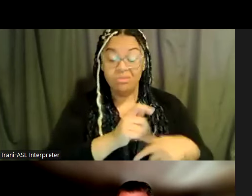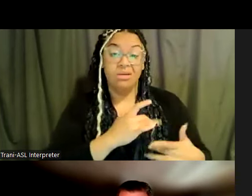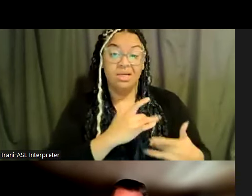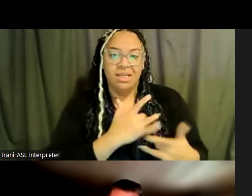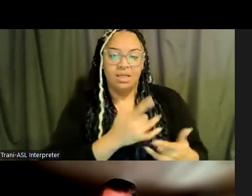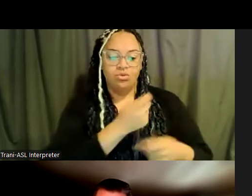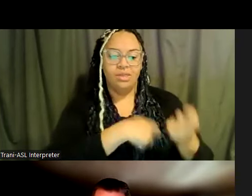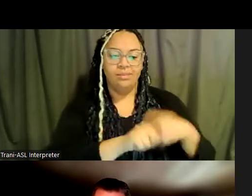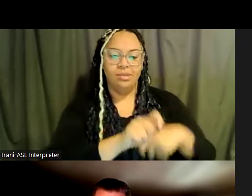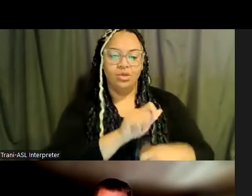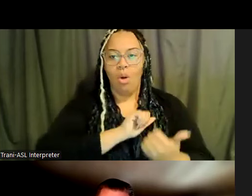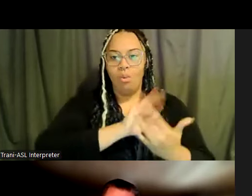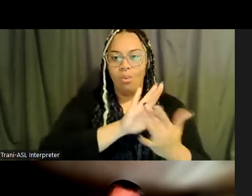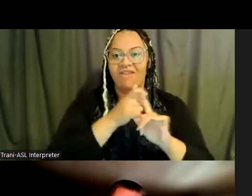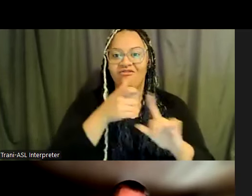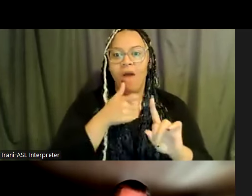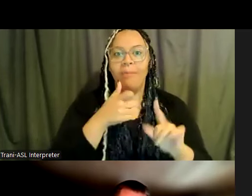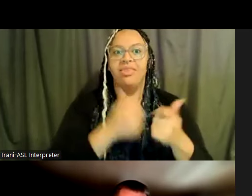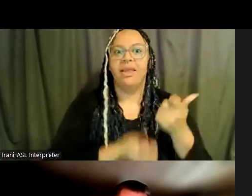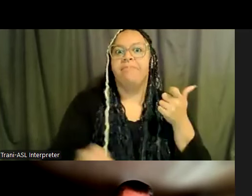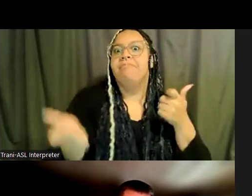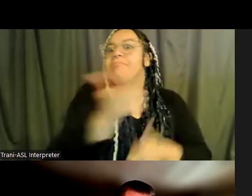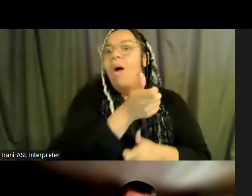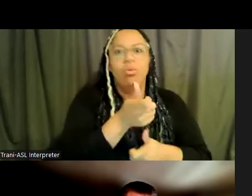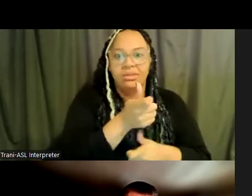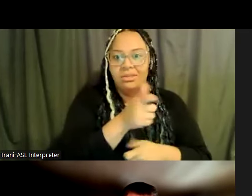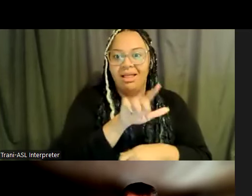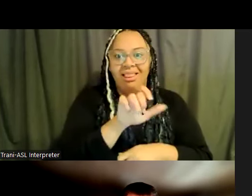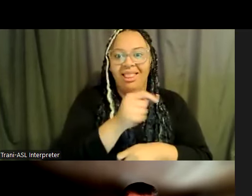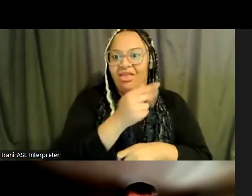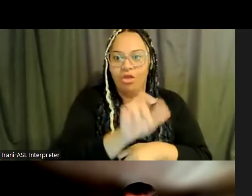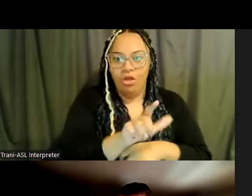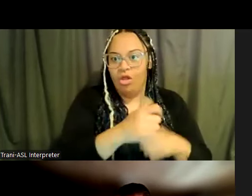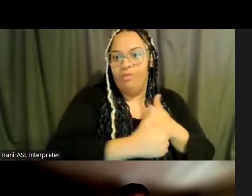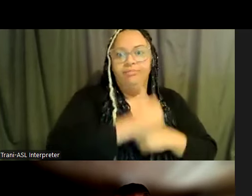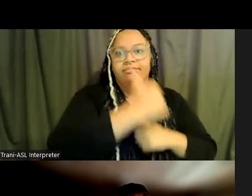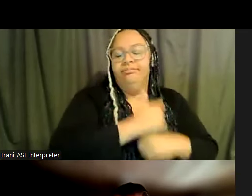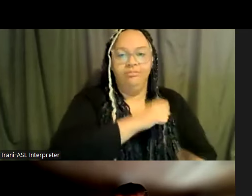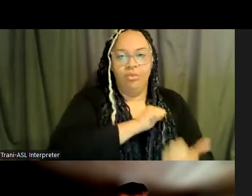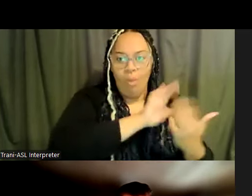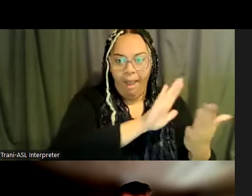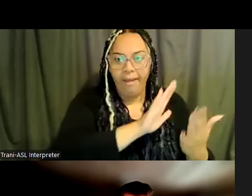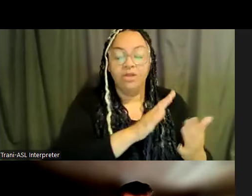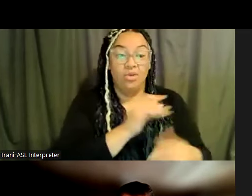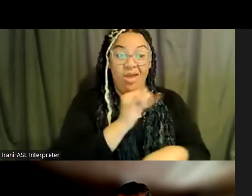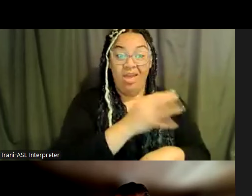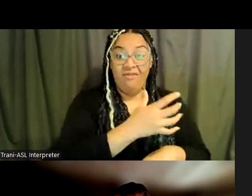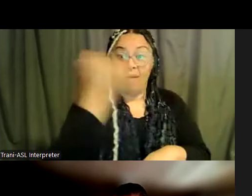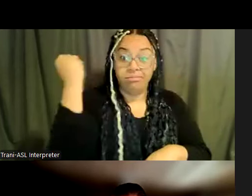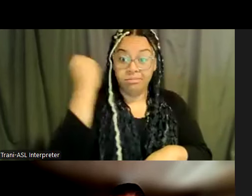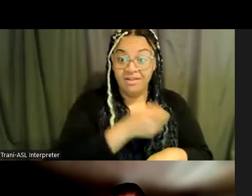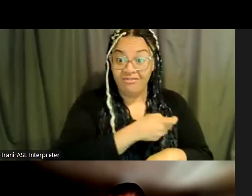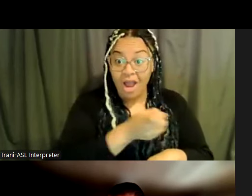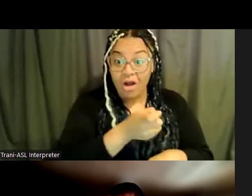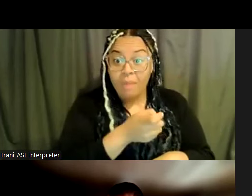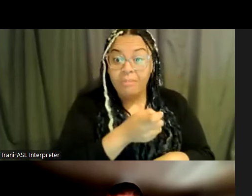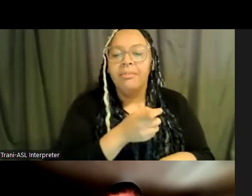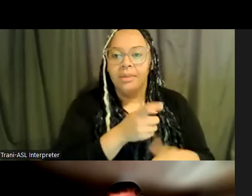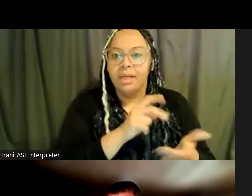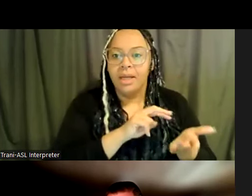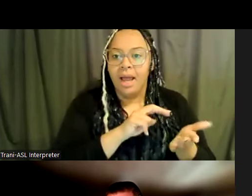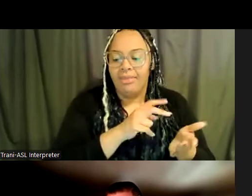away from the most lethal means. So if we can take away the firearm, like I said, if we can reduce access to the firearm, if and